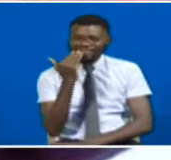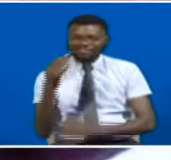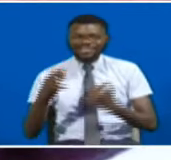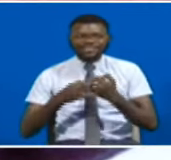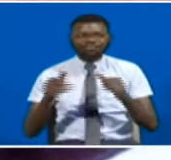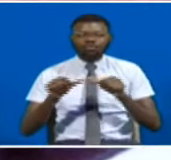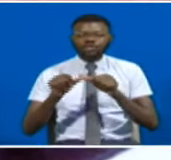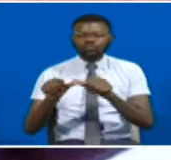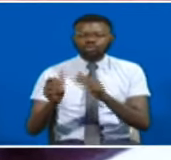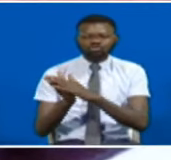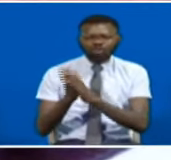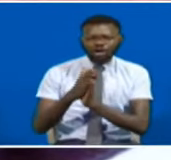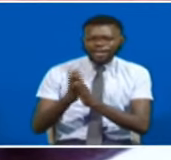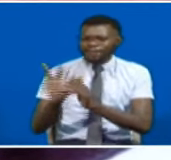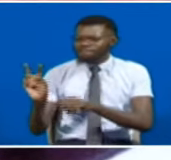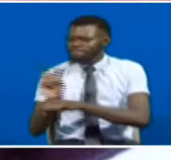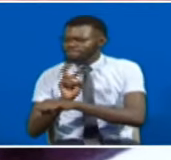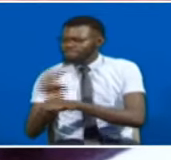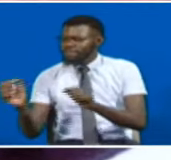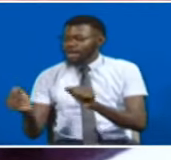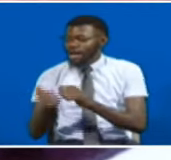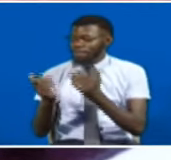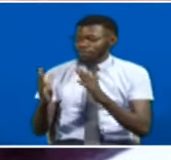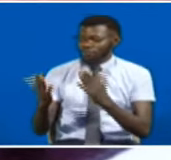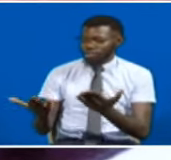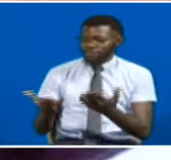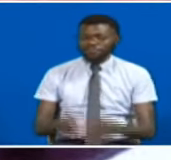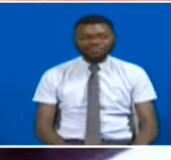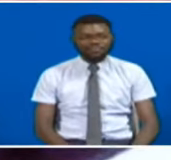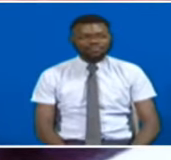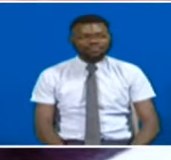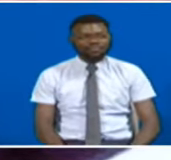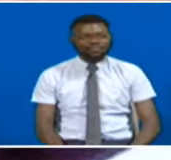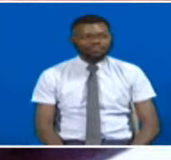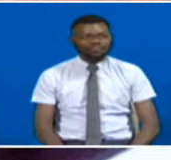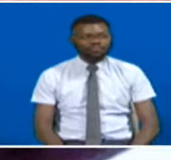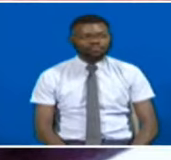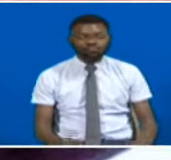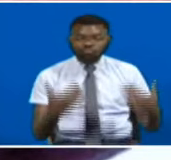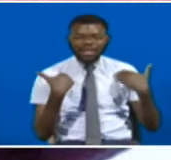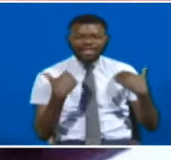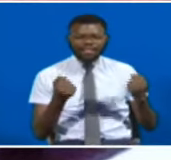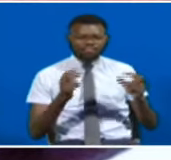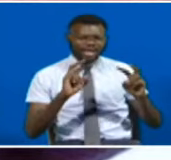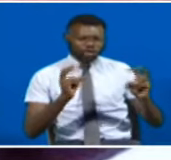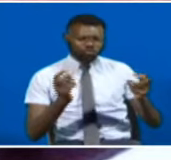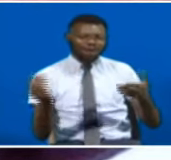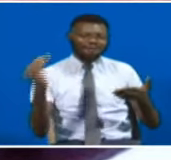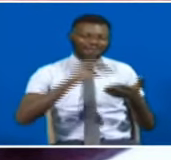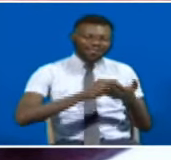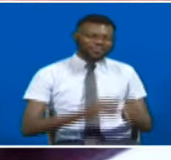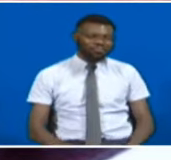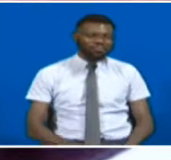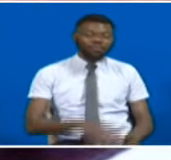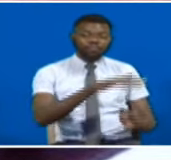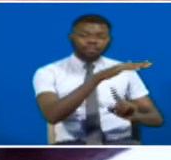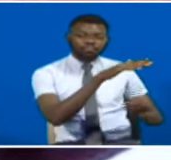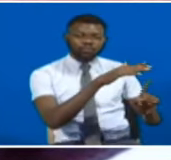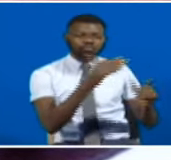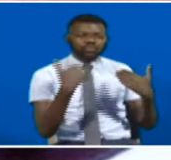continue monitoring that particular developing story for you. But staying on matters health, once again, the Ministry of Health